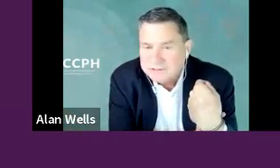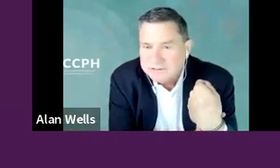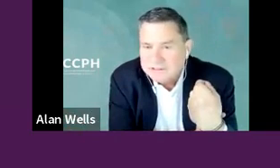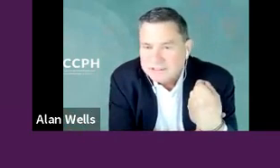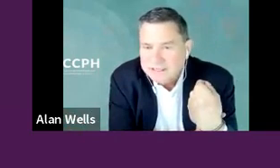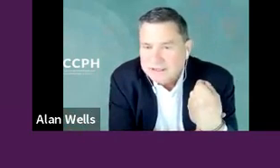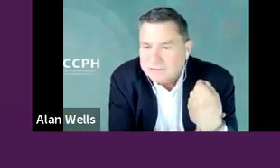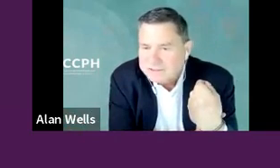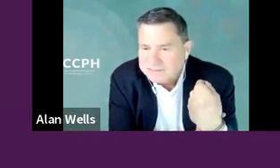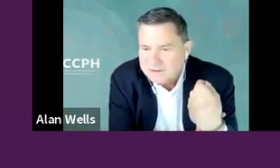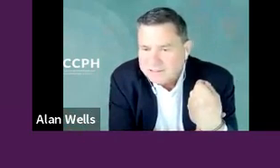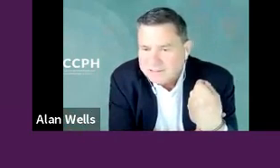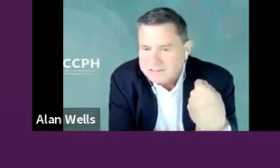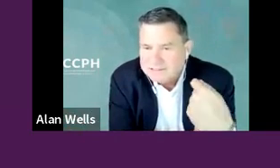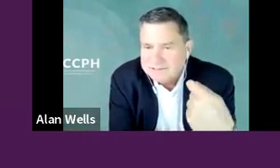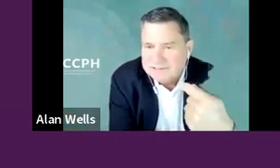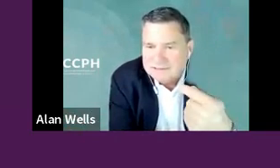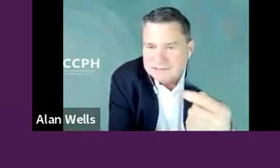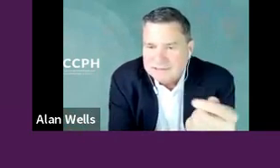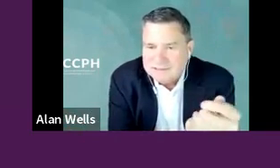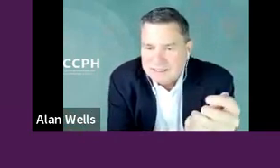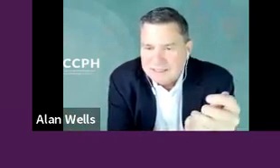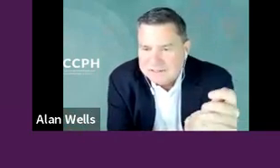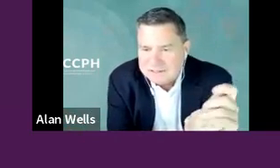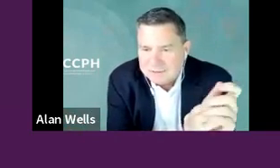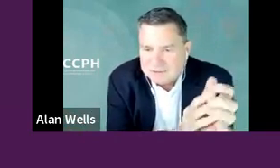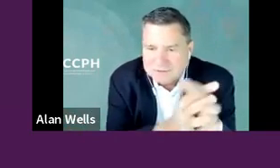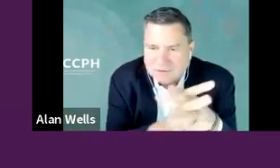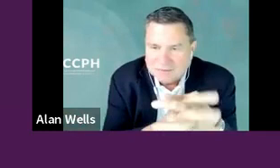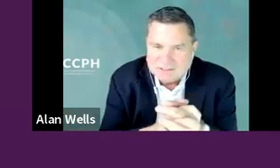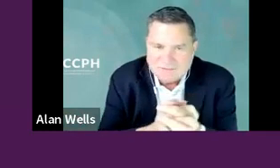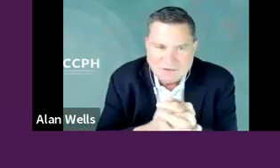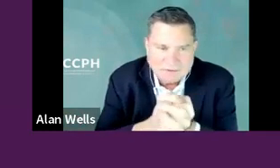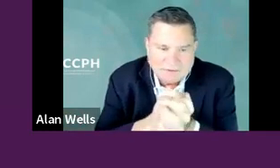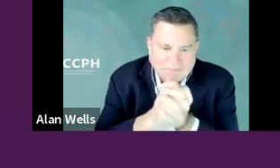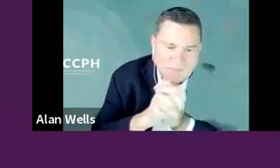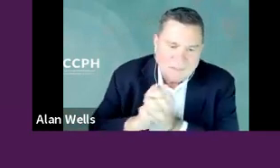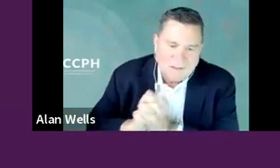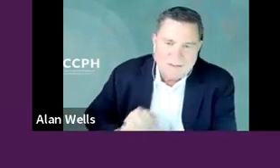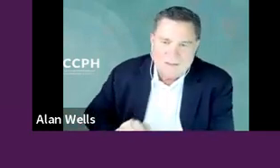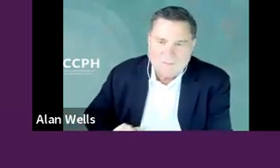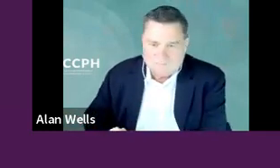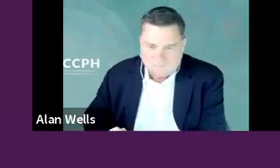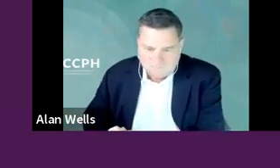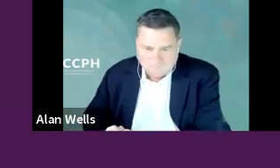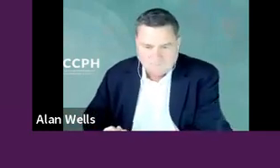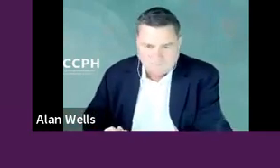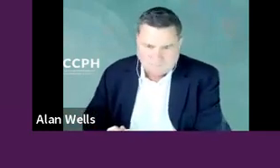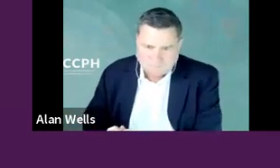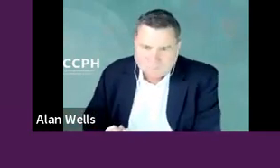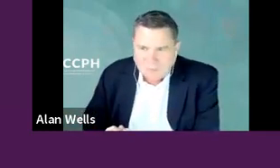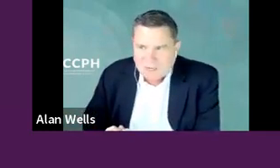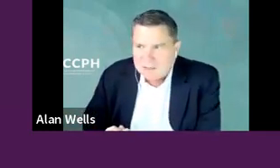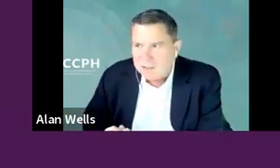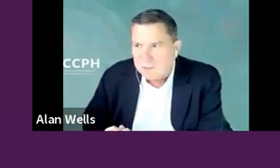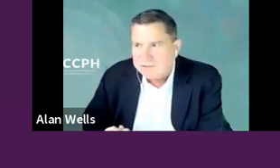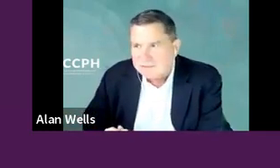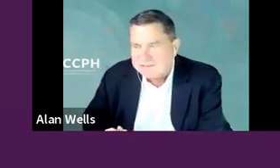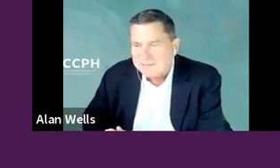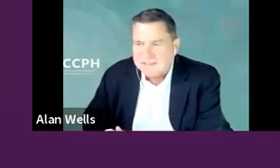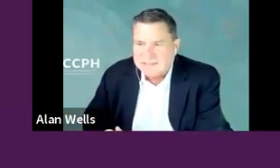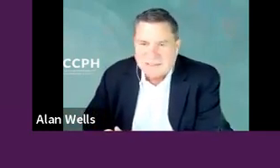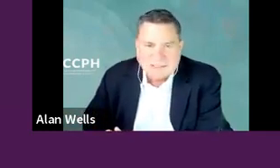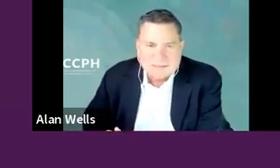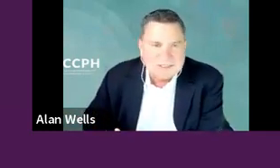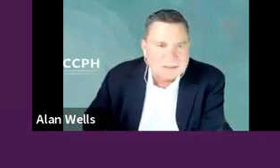research, health disparities, and social determinants of health. I'm going to